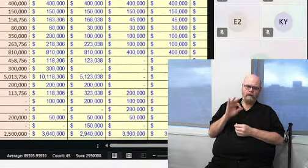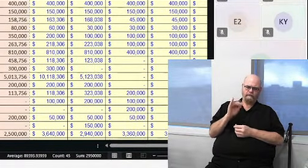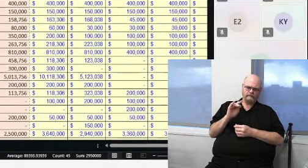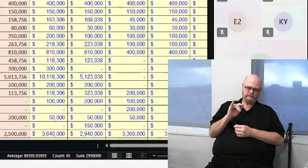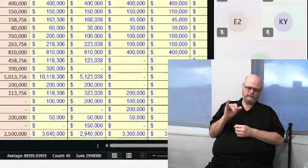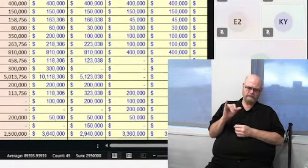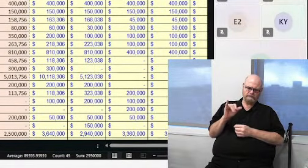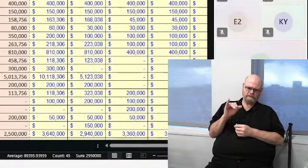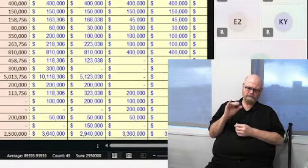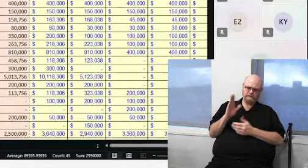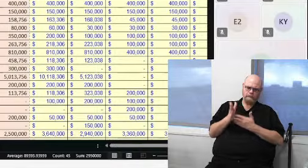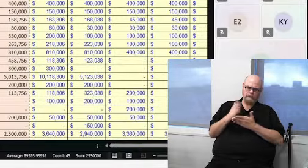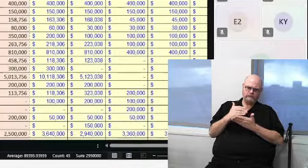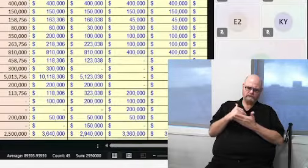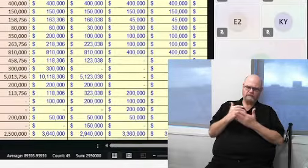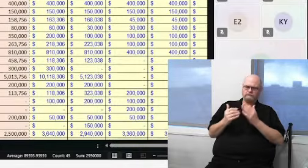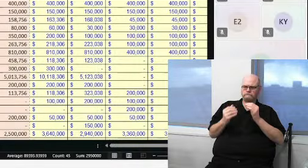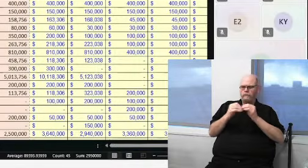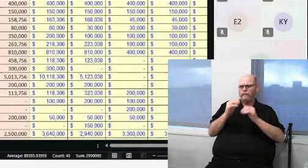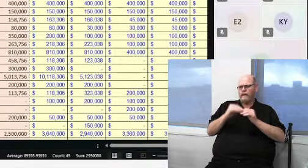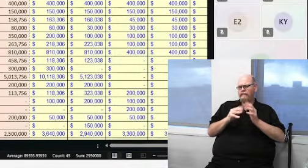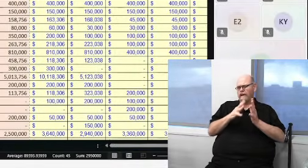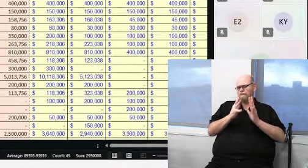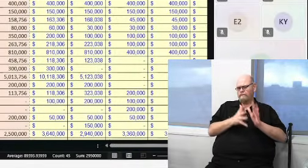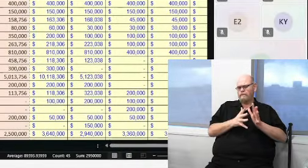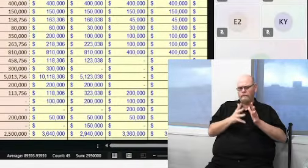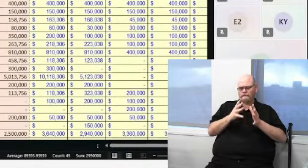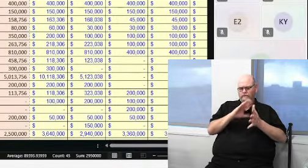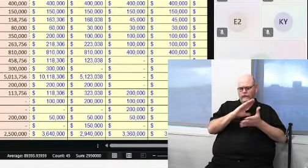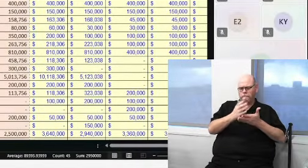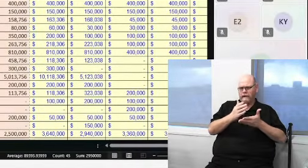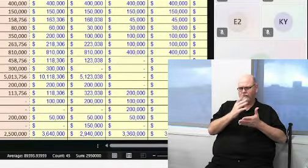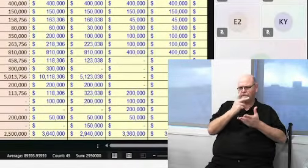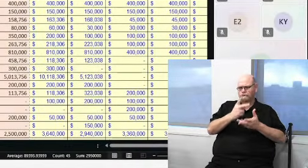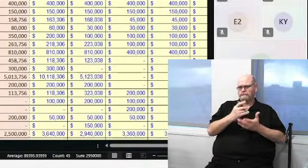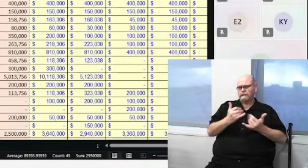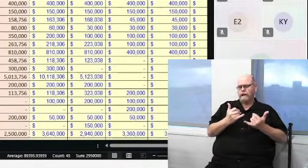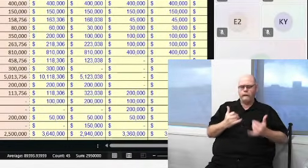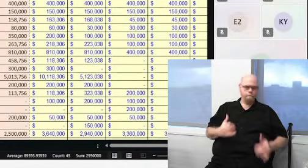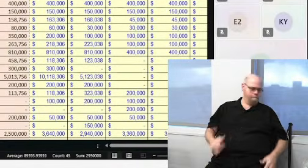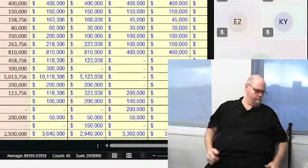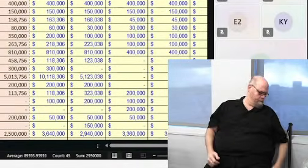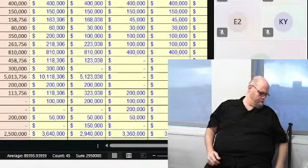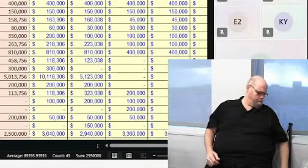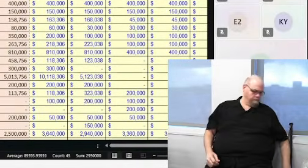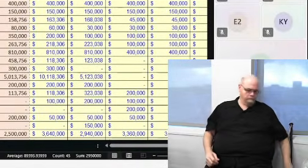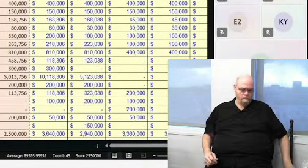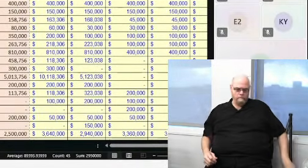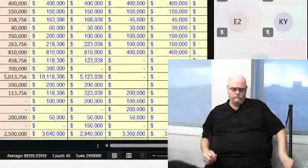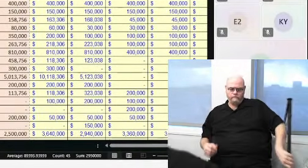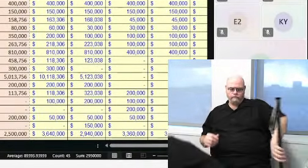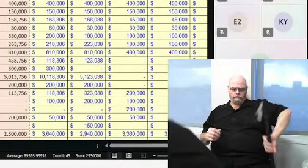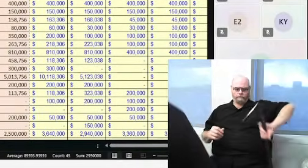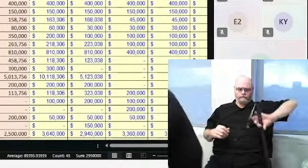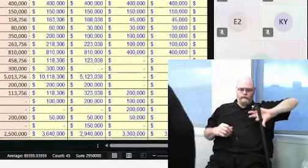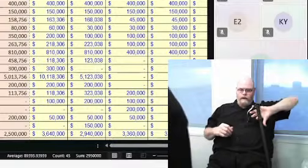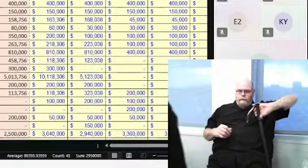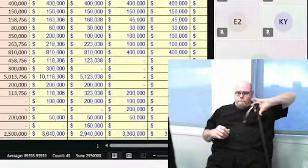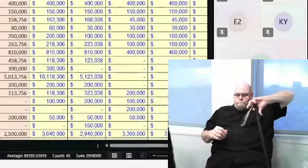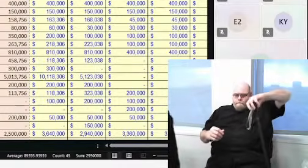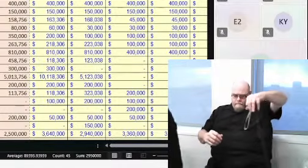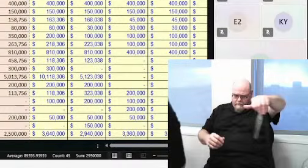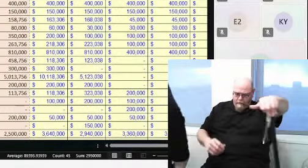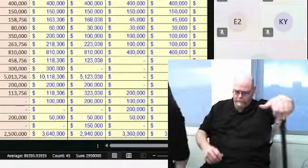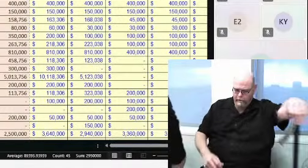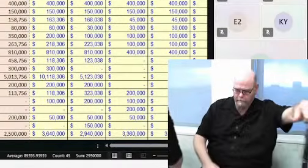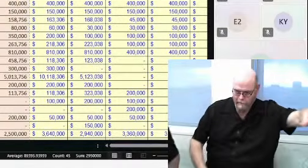our facilities budget is probably making up the rest of the dollars that you're seeing. Okay, could you move to say starting at line